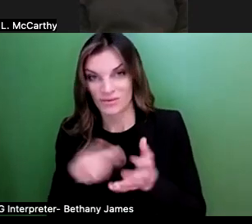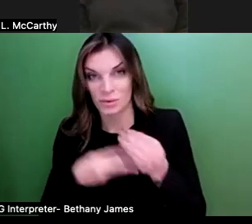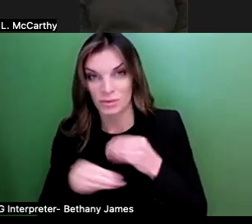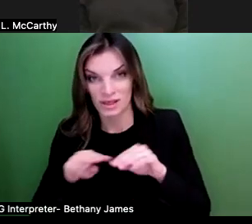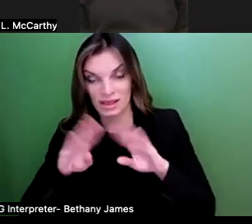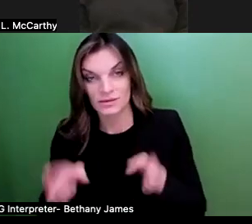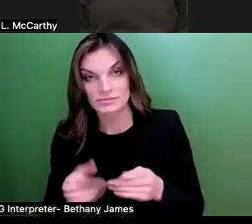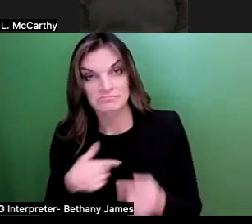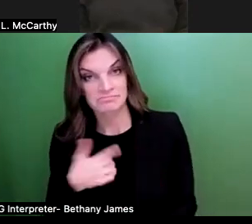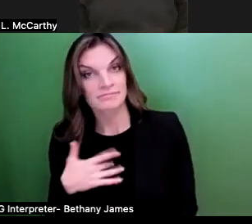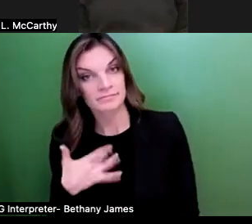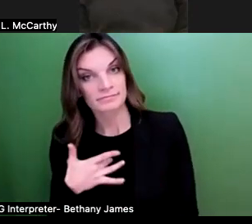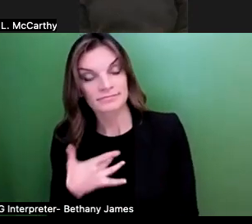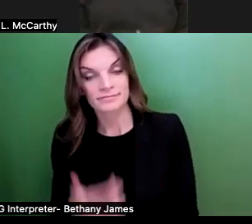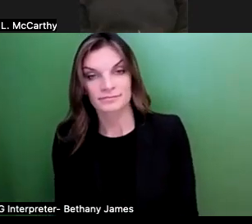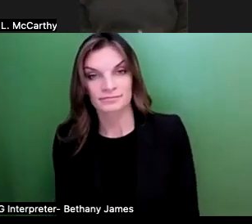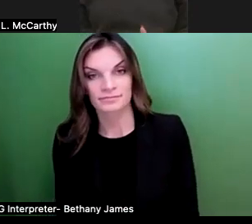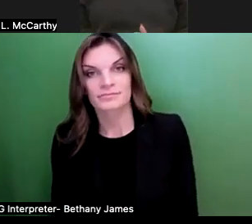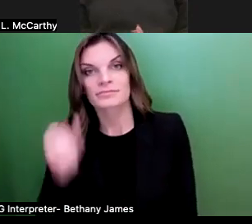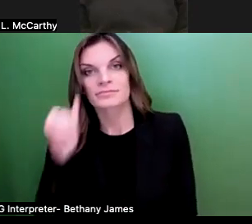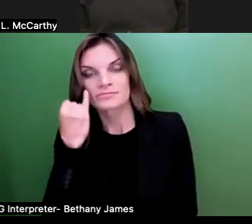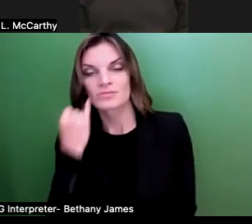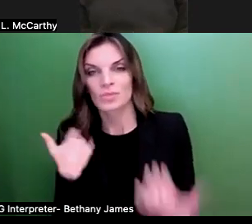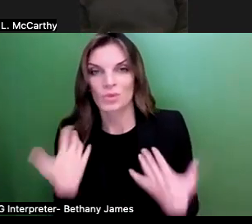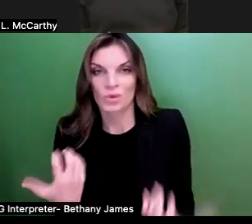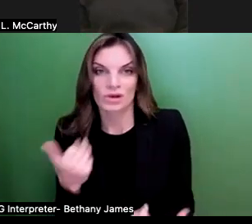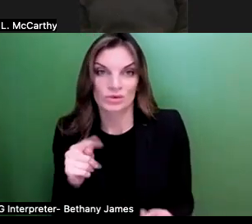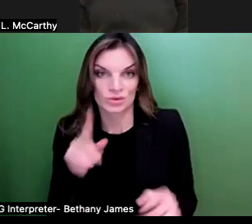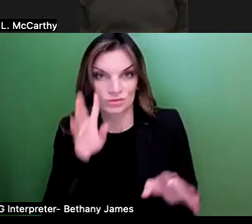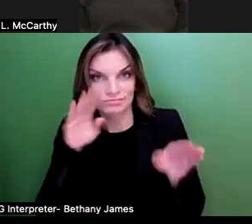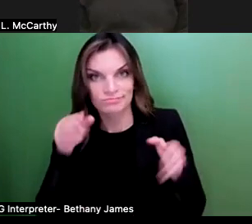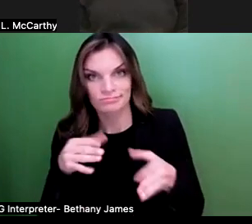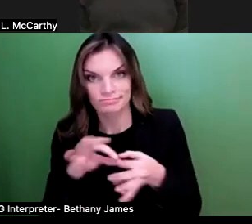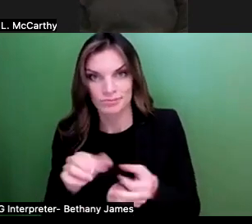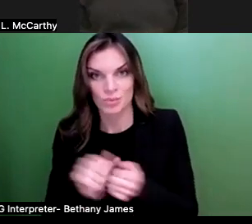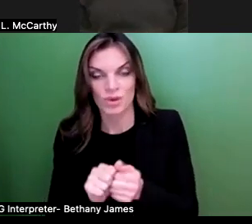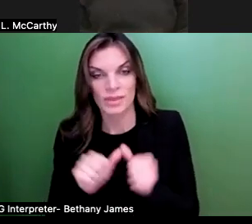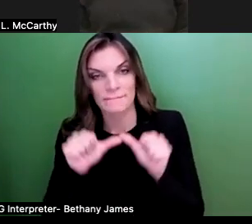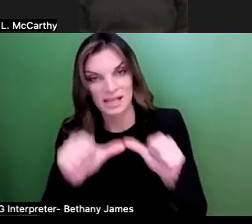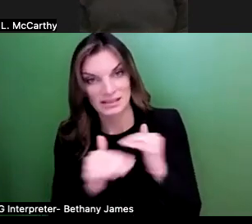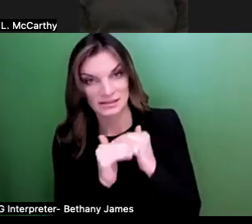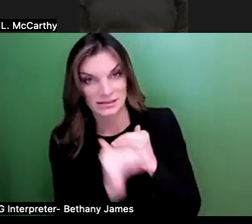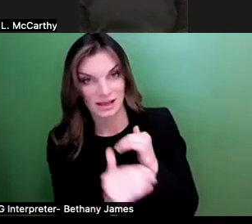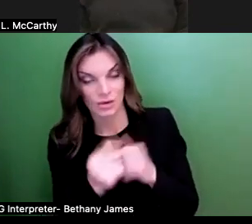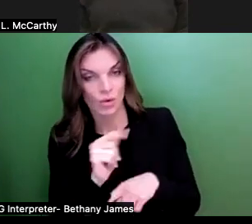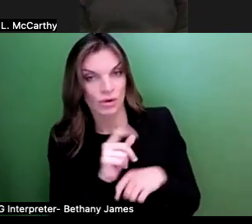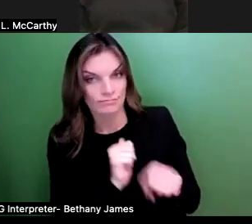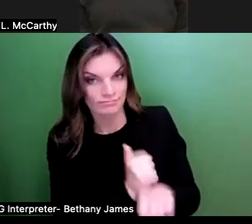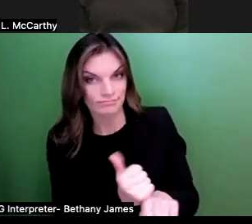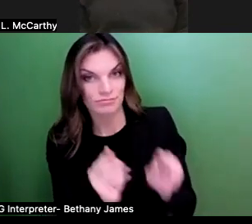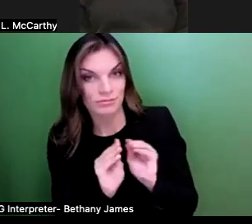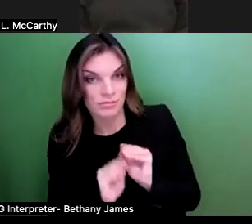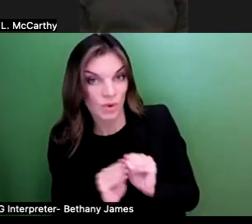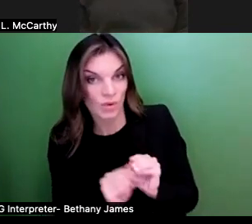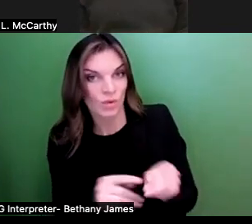think that if we wanted to focus on maintaining or establishing more of it, part of